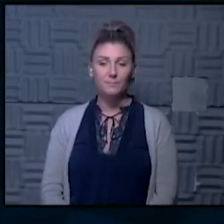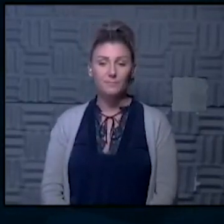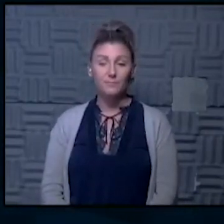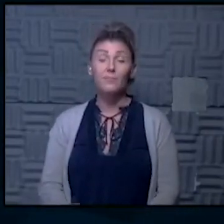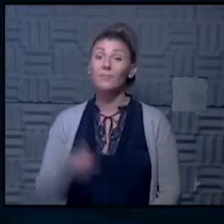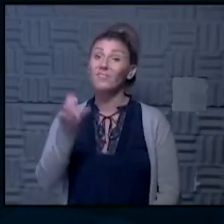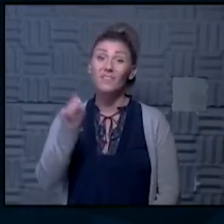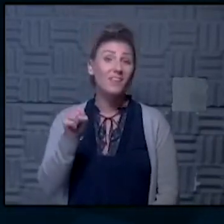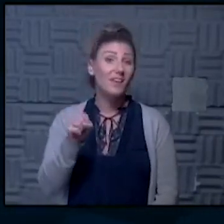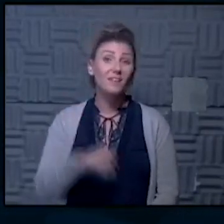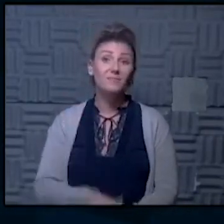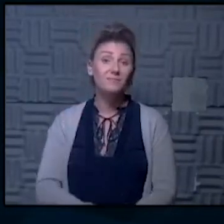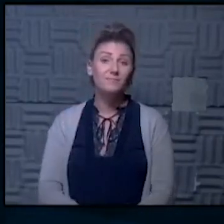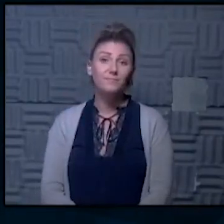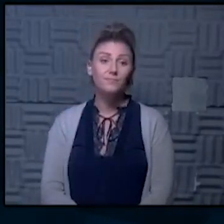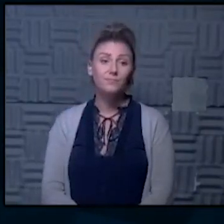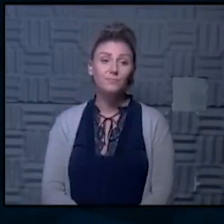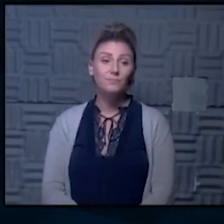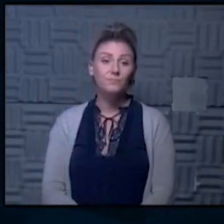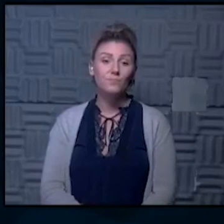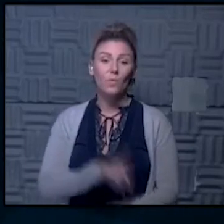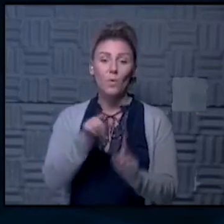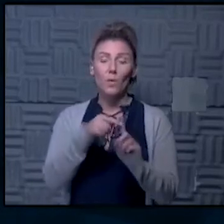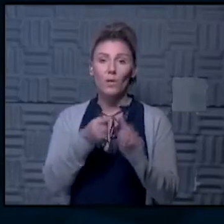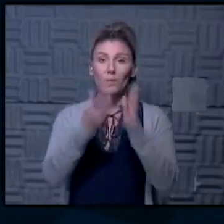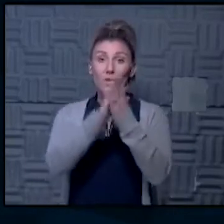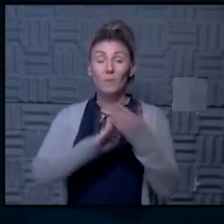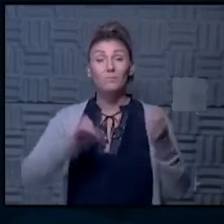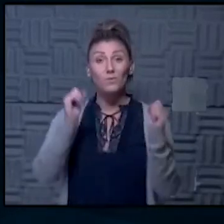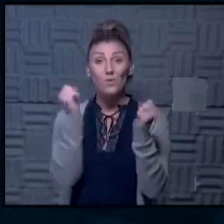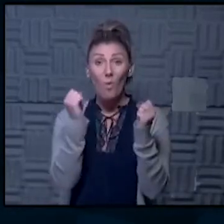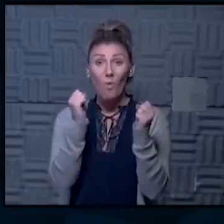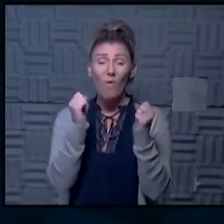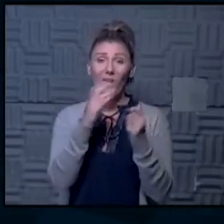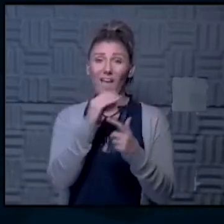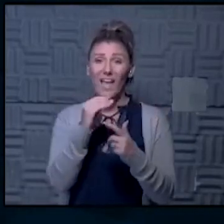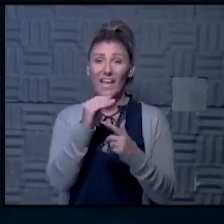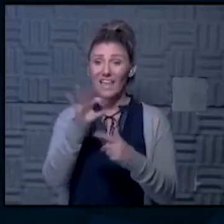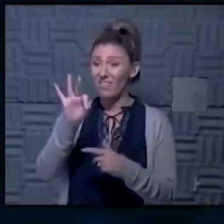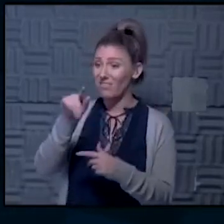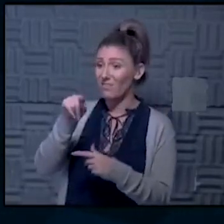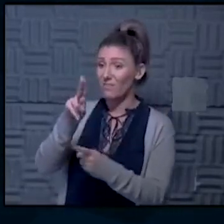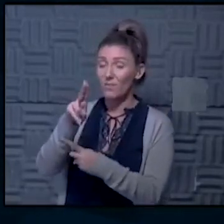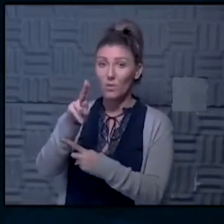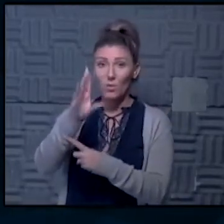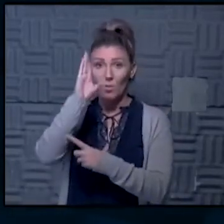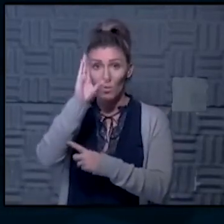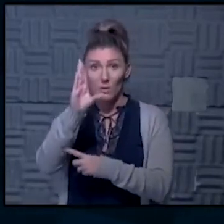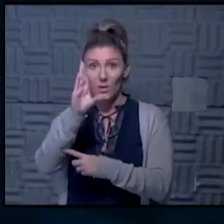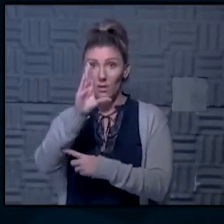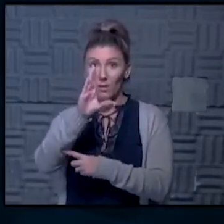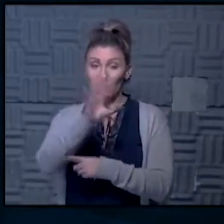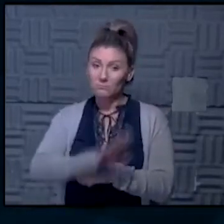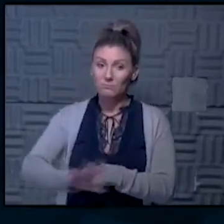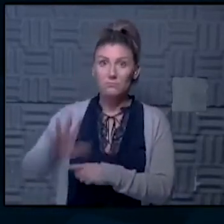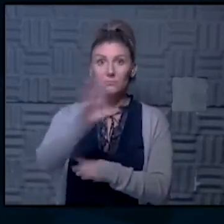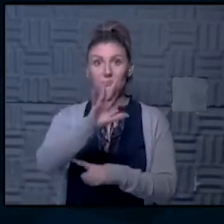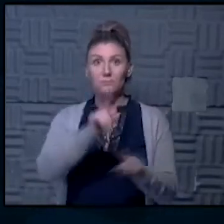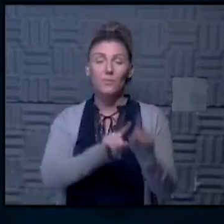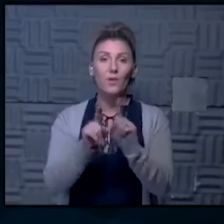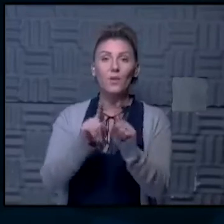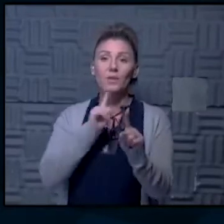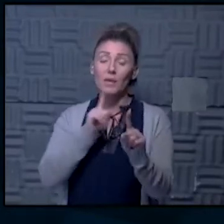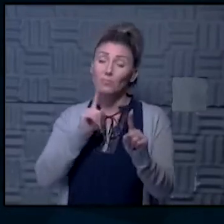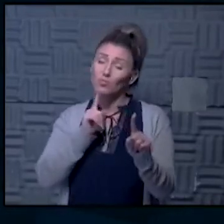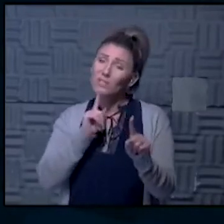Yeah, just, as we move into the cold weather, the flu is going to start being around as well. So I'm really pushing the